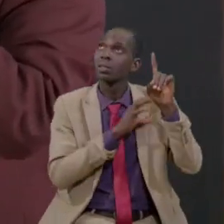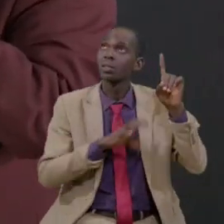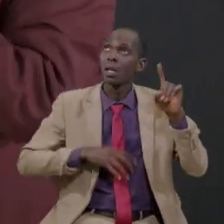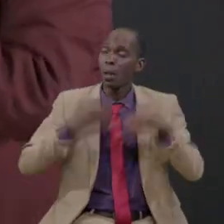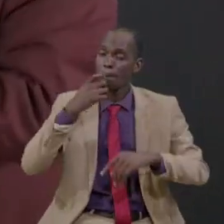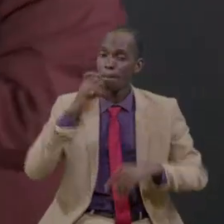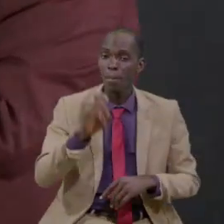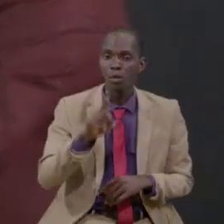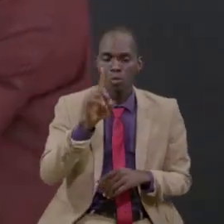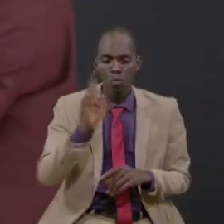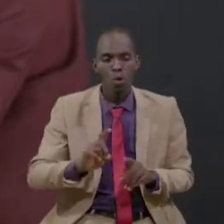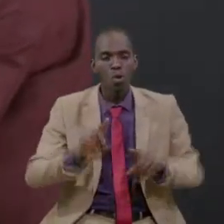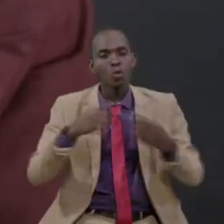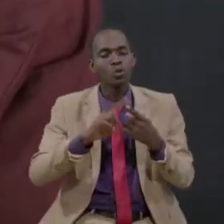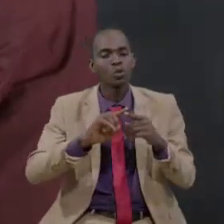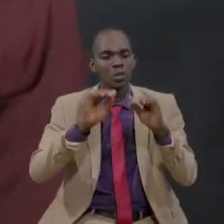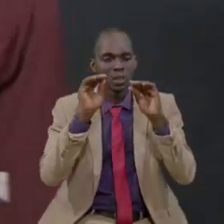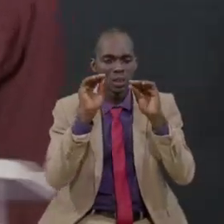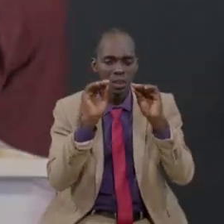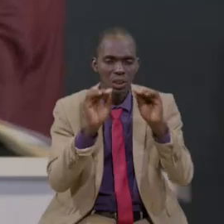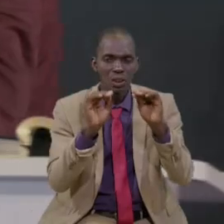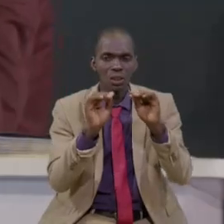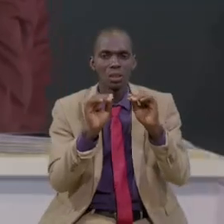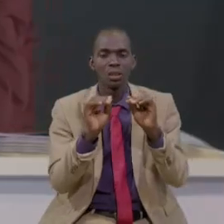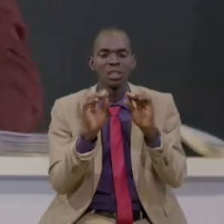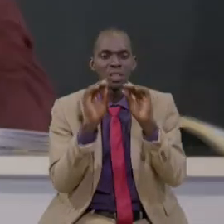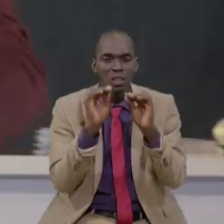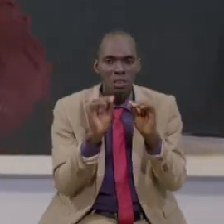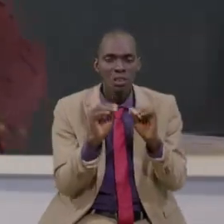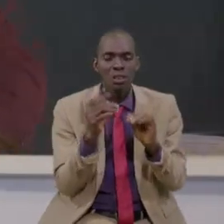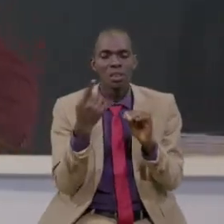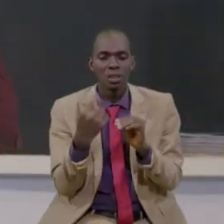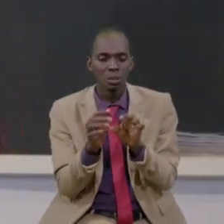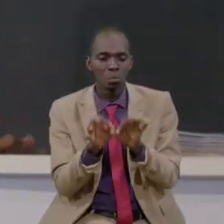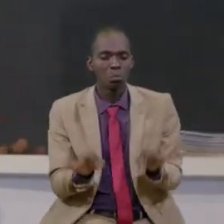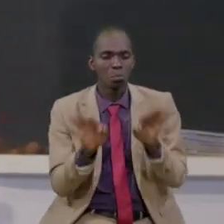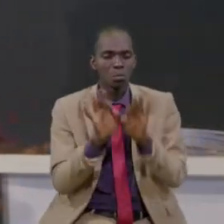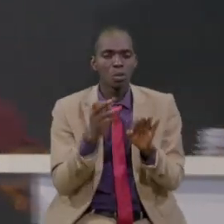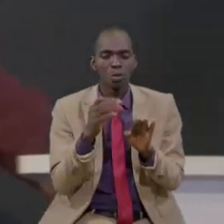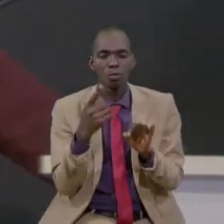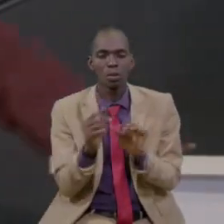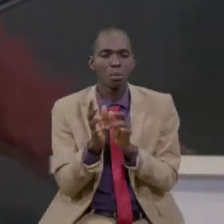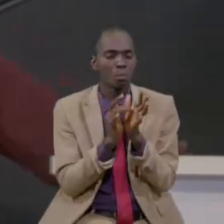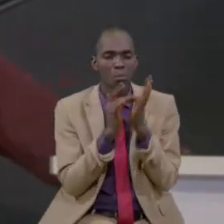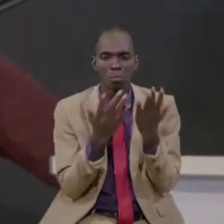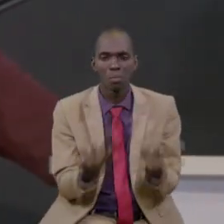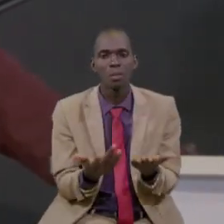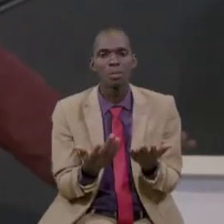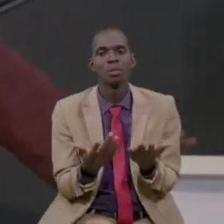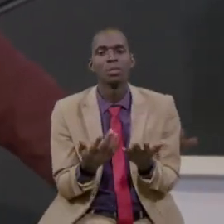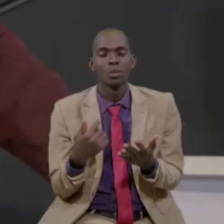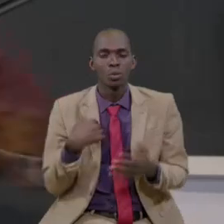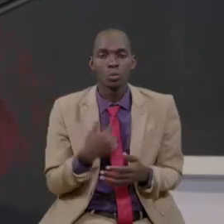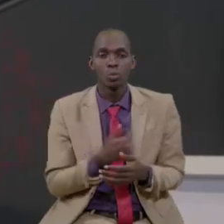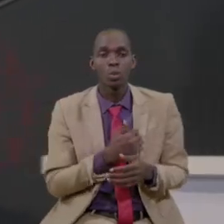Teach. Teach the basics of the gospel. What the basic? We are all sinners. What